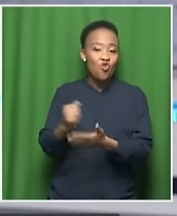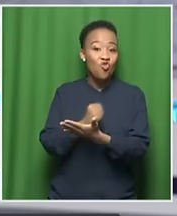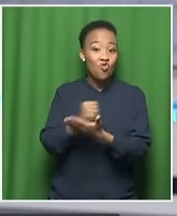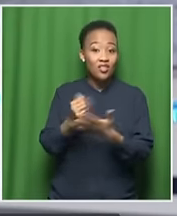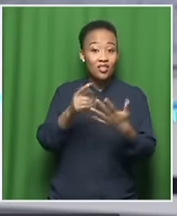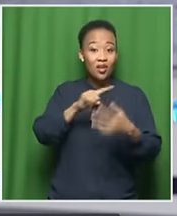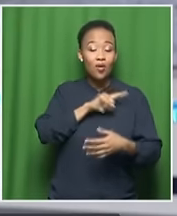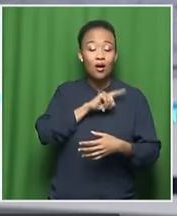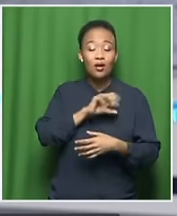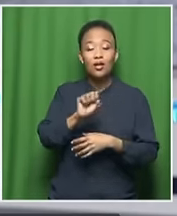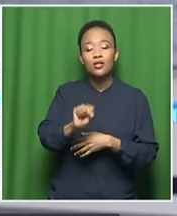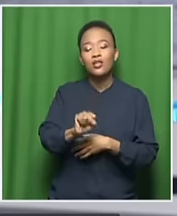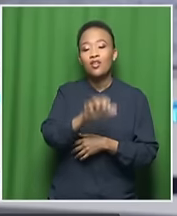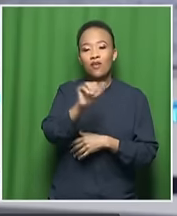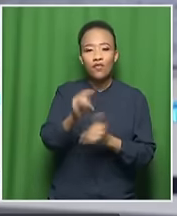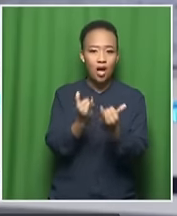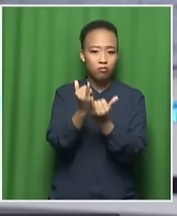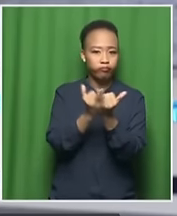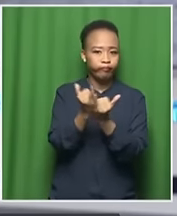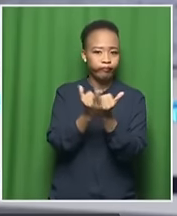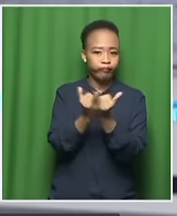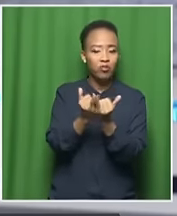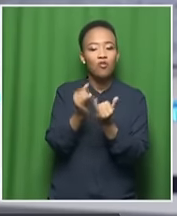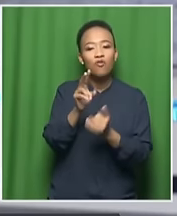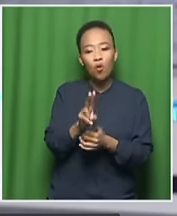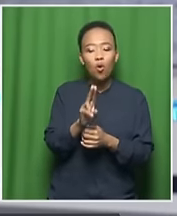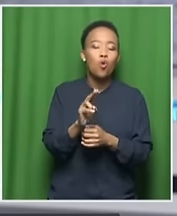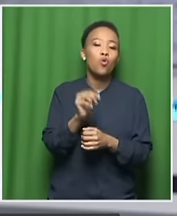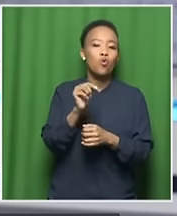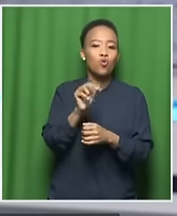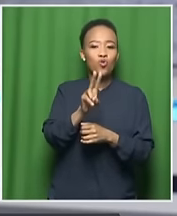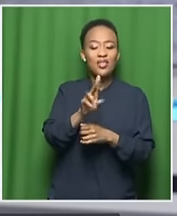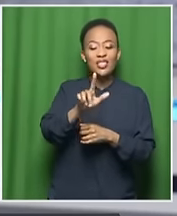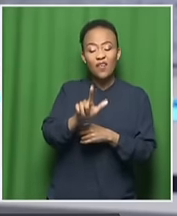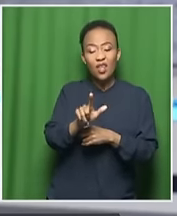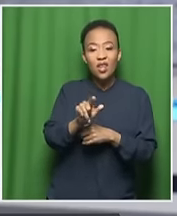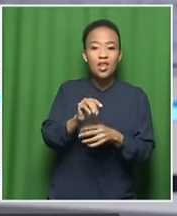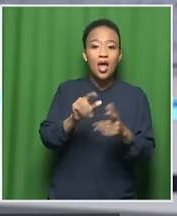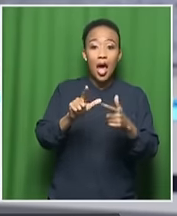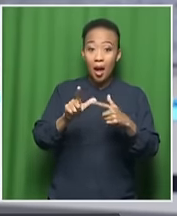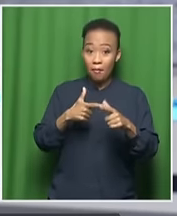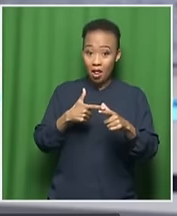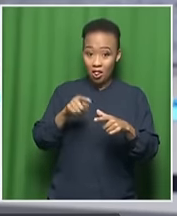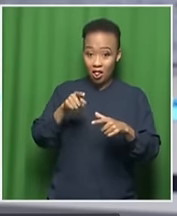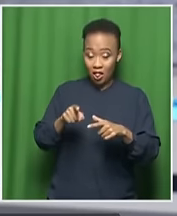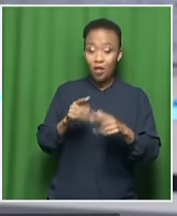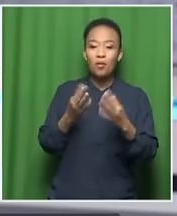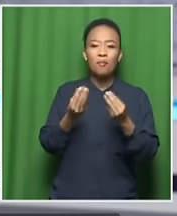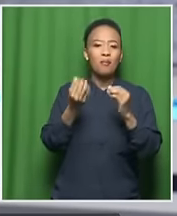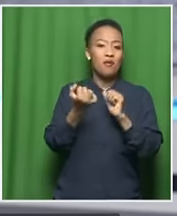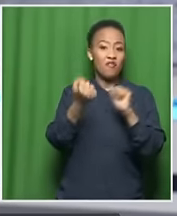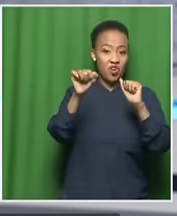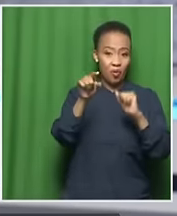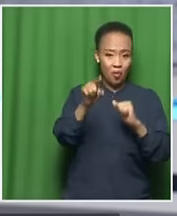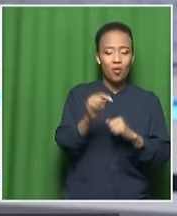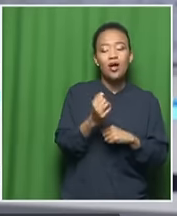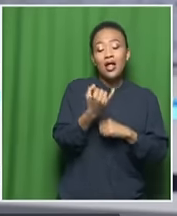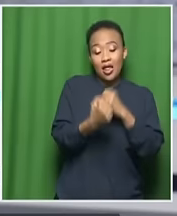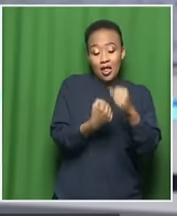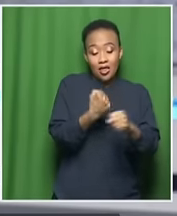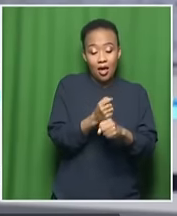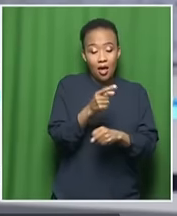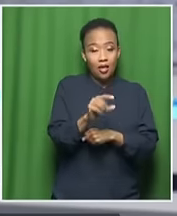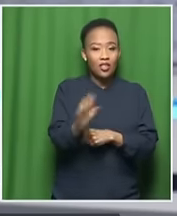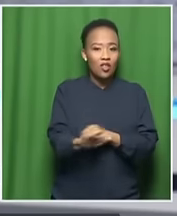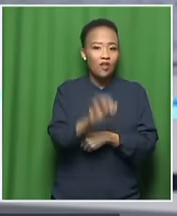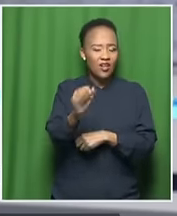Africa's landmark elections on the 27th of April of that same year. Now, only 1 month old when South Africa went to the